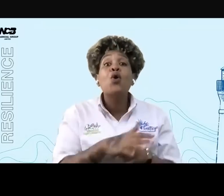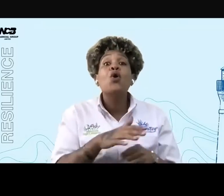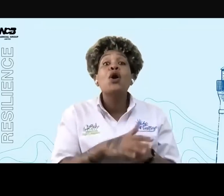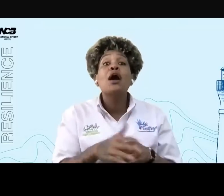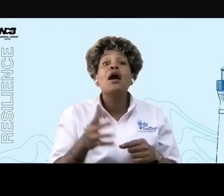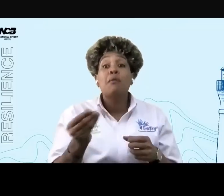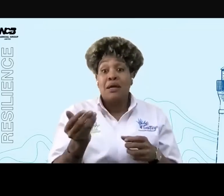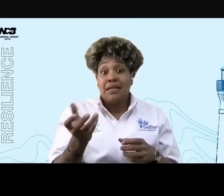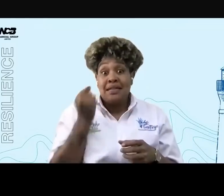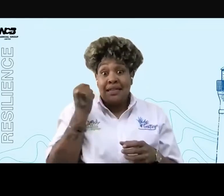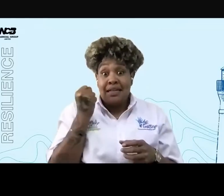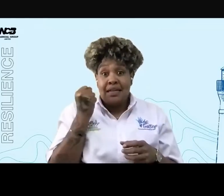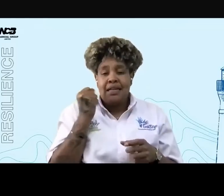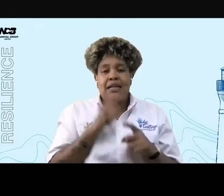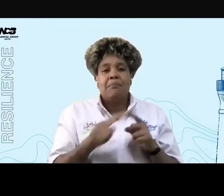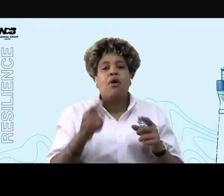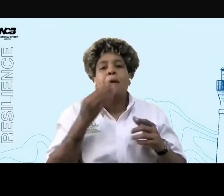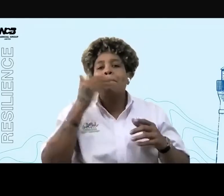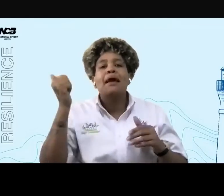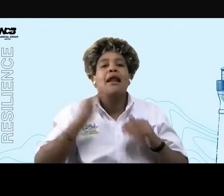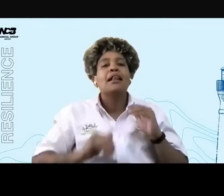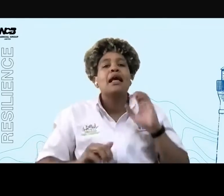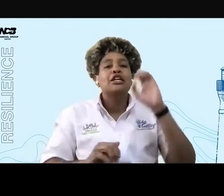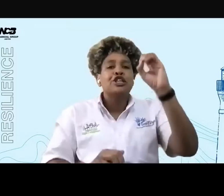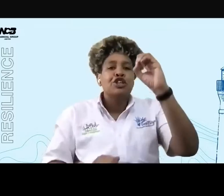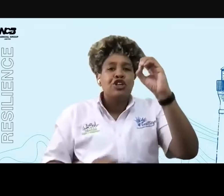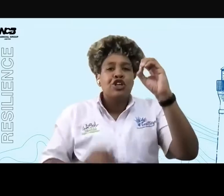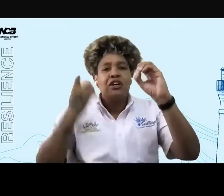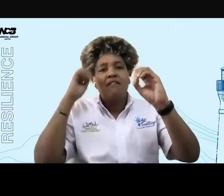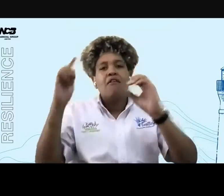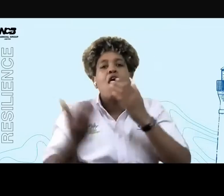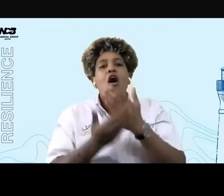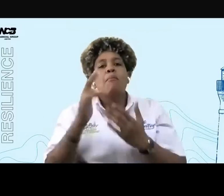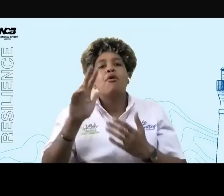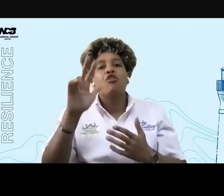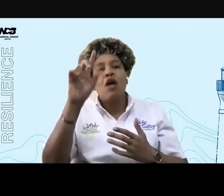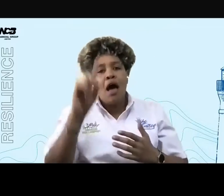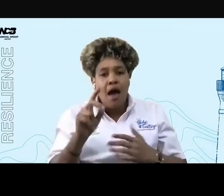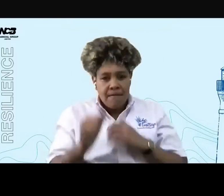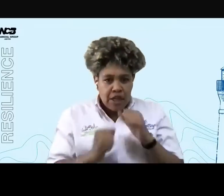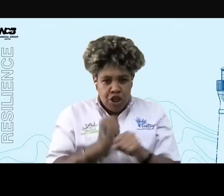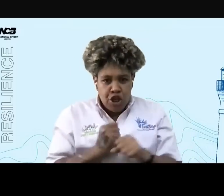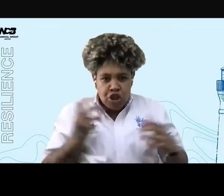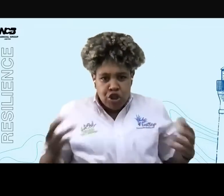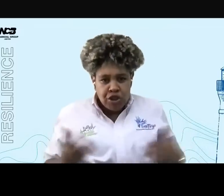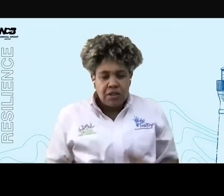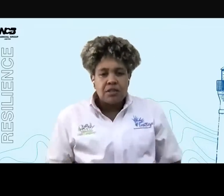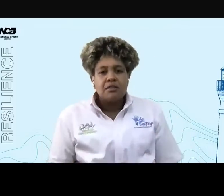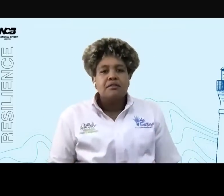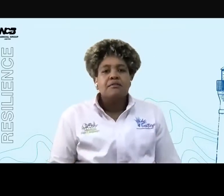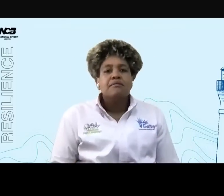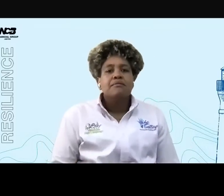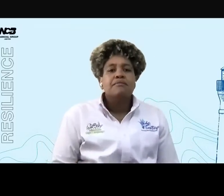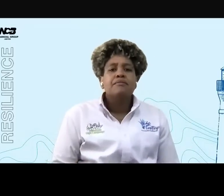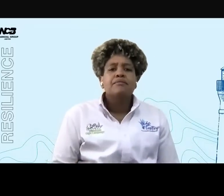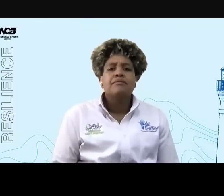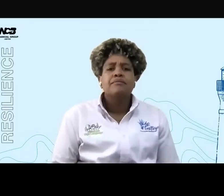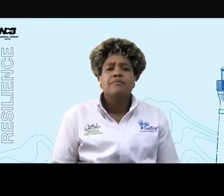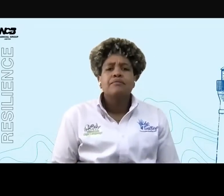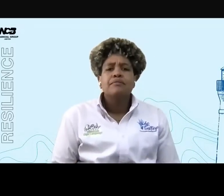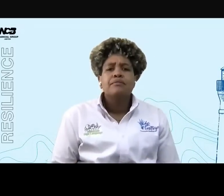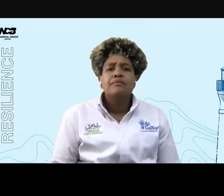yield, but it's way better than zero for nearly 3.5 years. Our focus